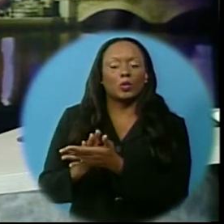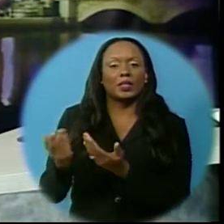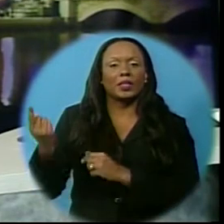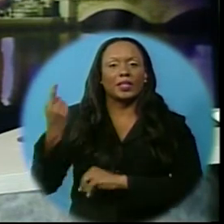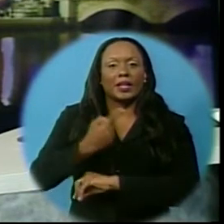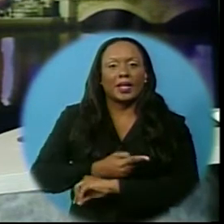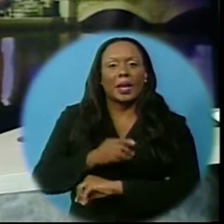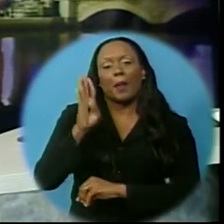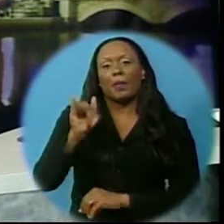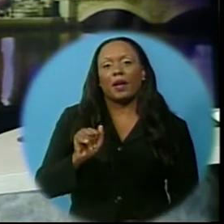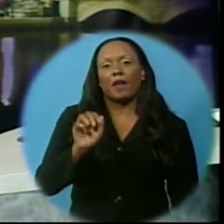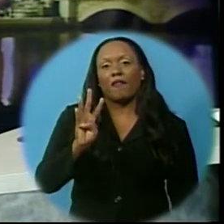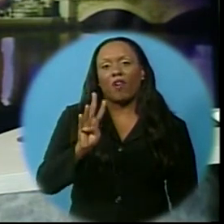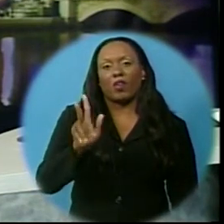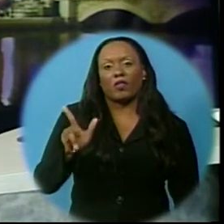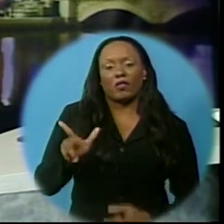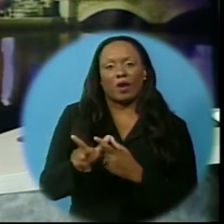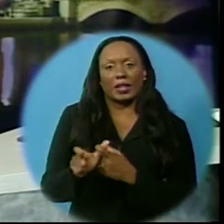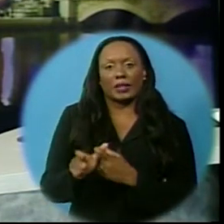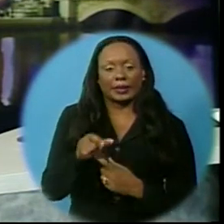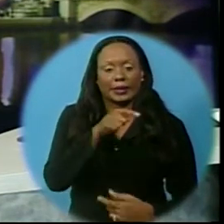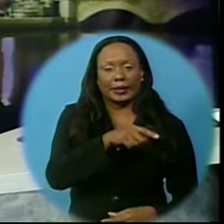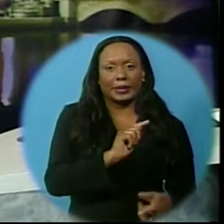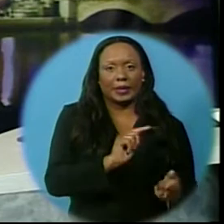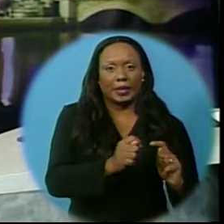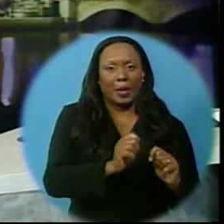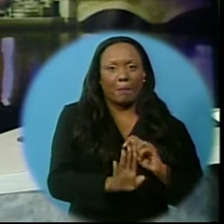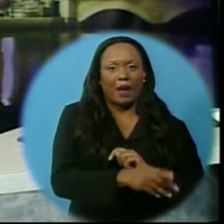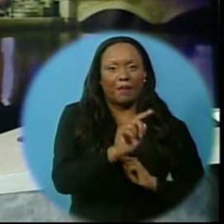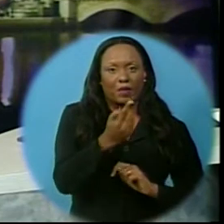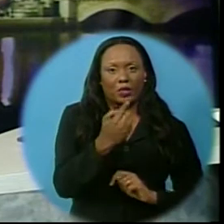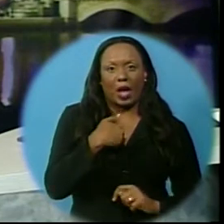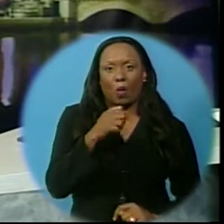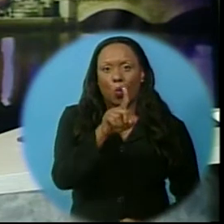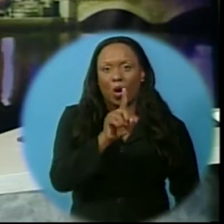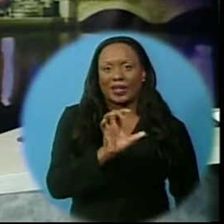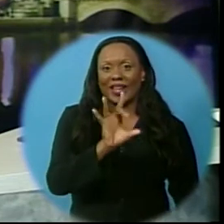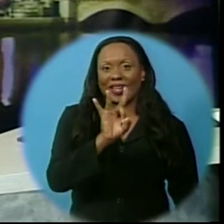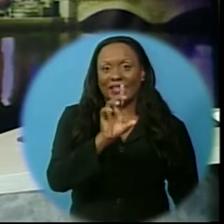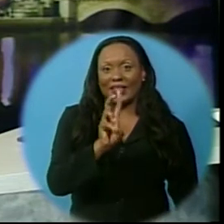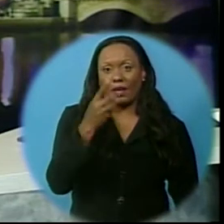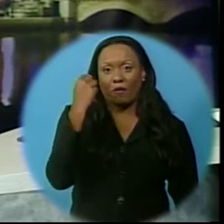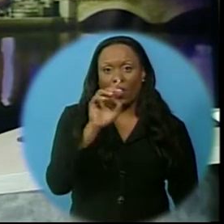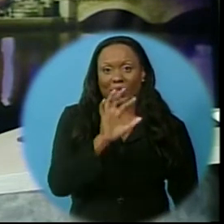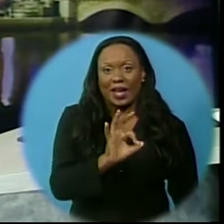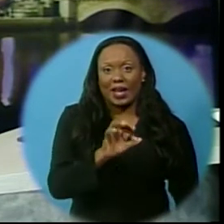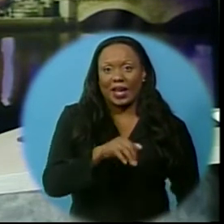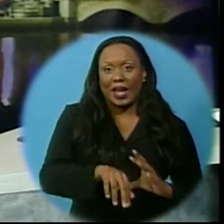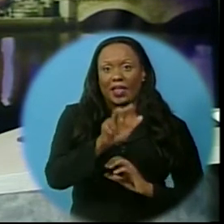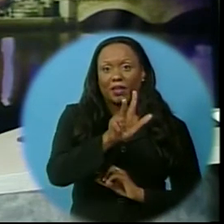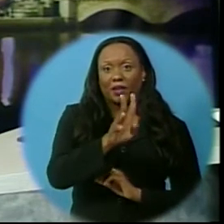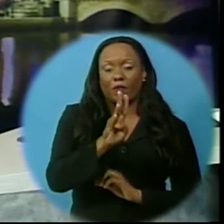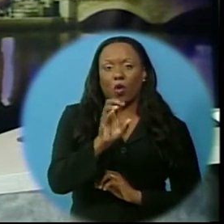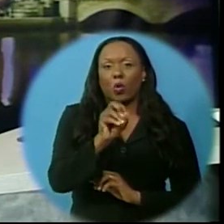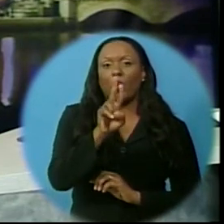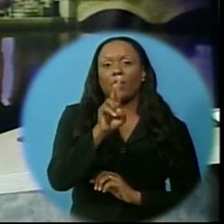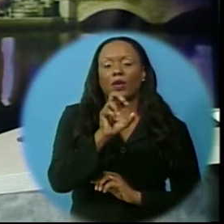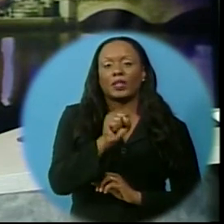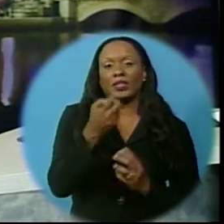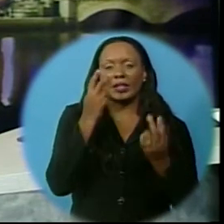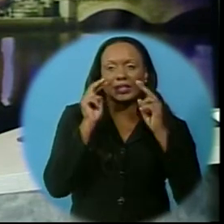at the 3W's Oval today. Power Gen batted first and posted 186 for 9 in 34 overs.